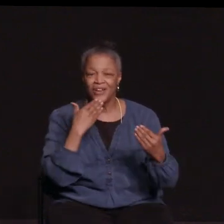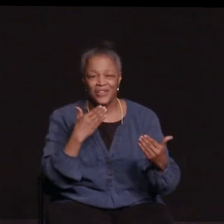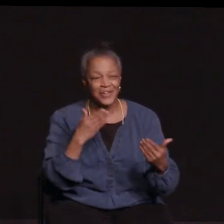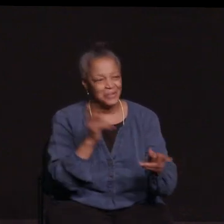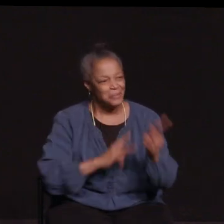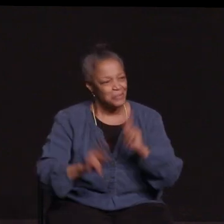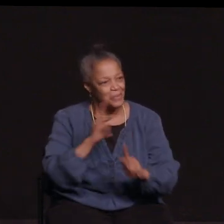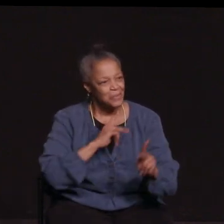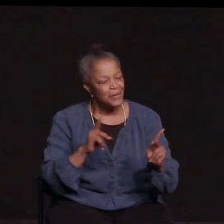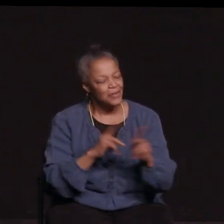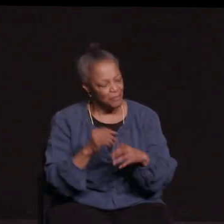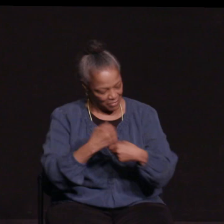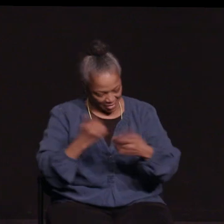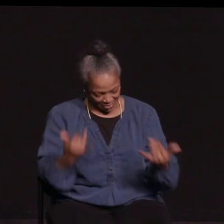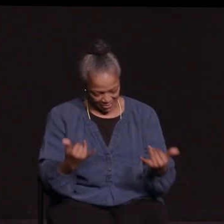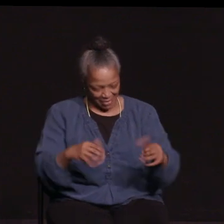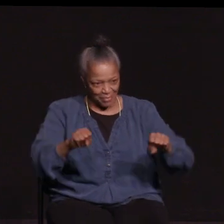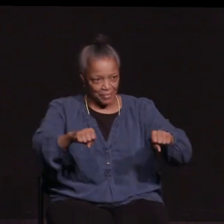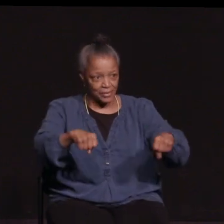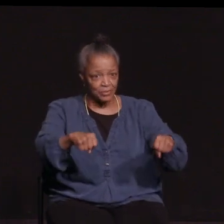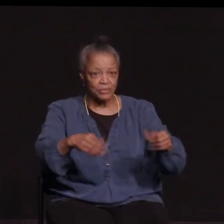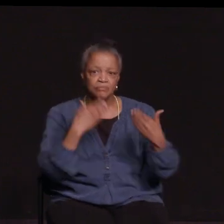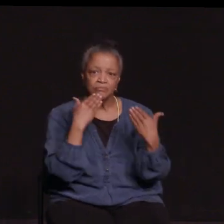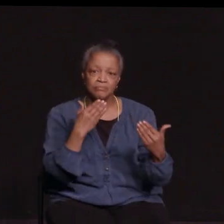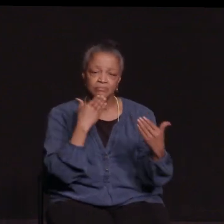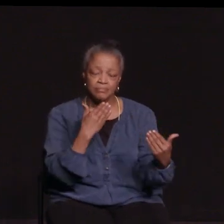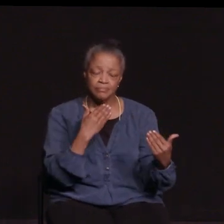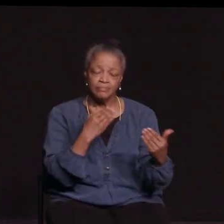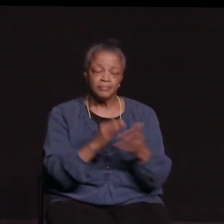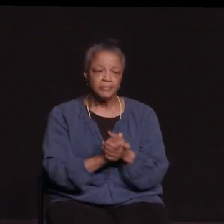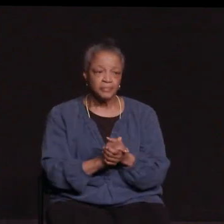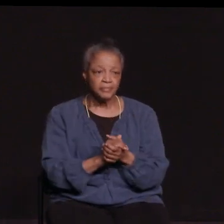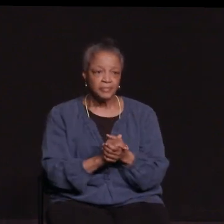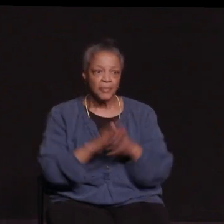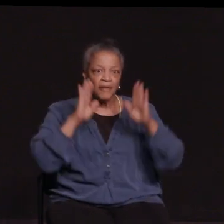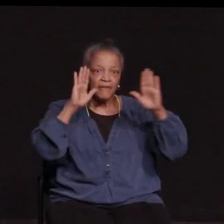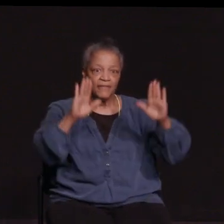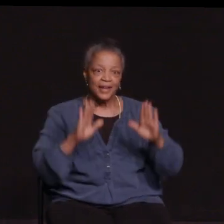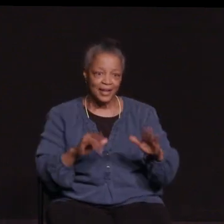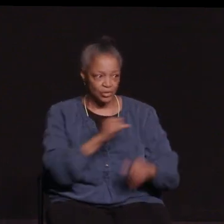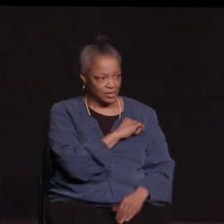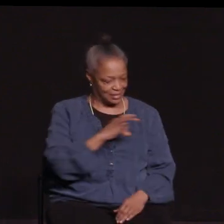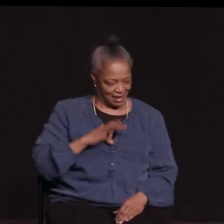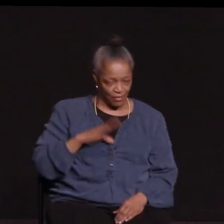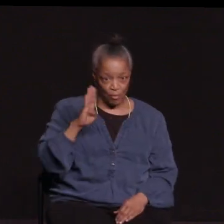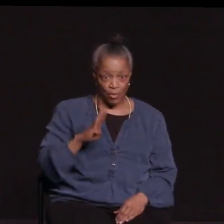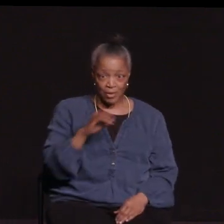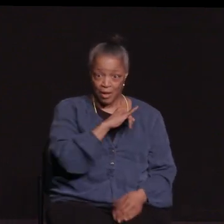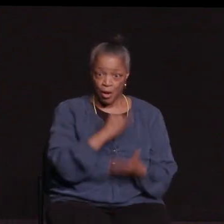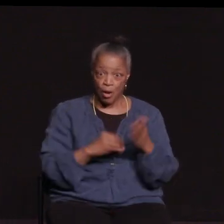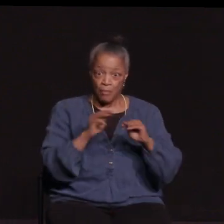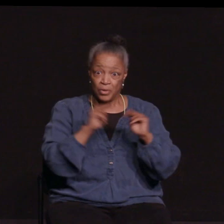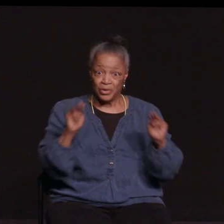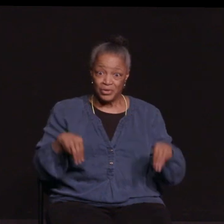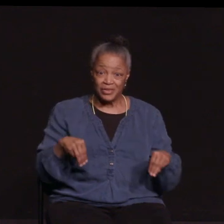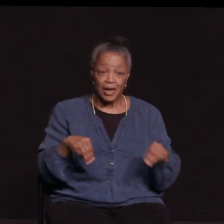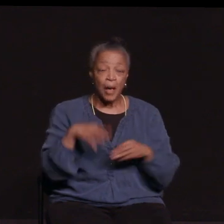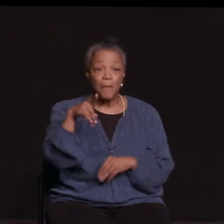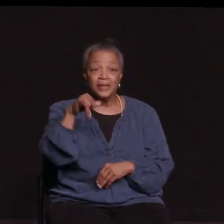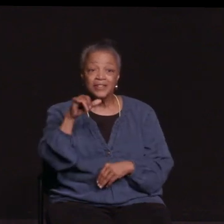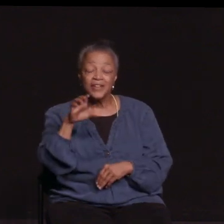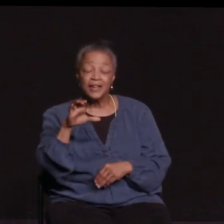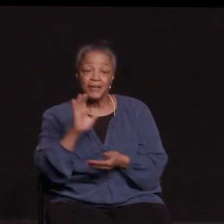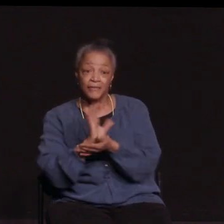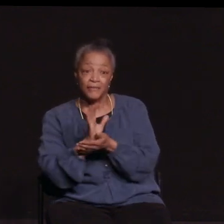of people who've made today and this series possible. The fantastic staff at Berkeley Art Museum and Pacific Film